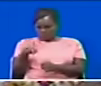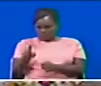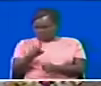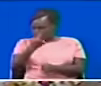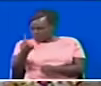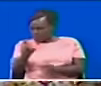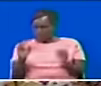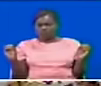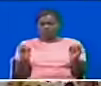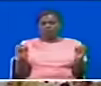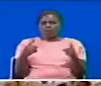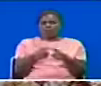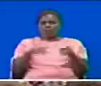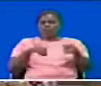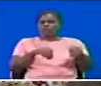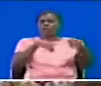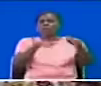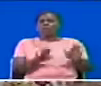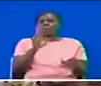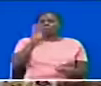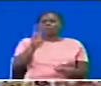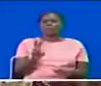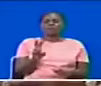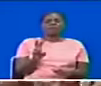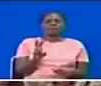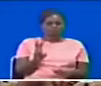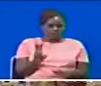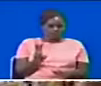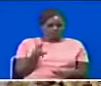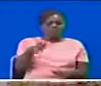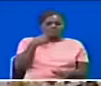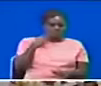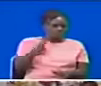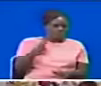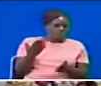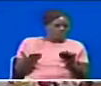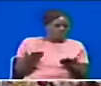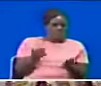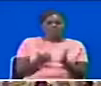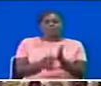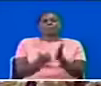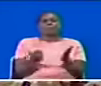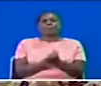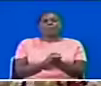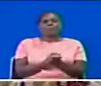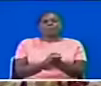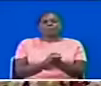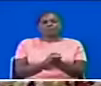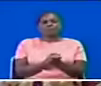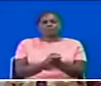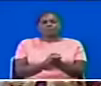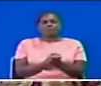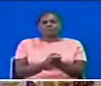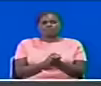question, but he will follow and feel, yeah, there, what they have said, we can follow. Okay. Yeah. All right. So those are some of the challenges.